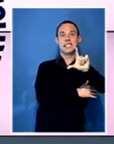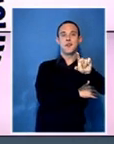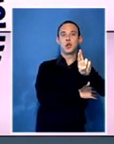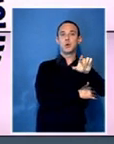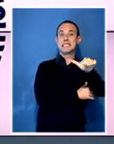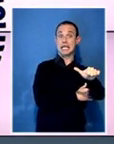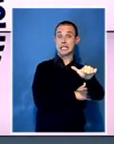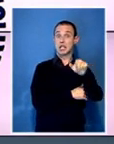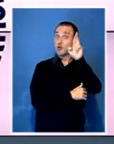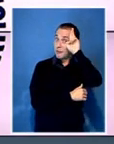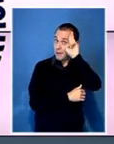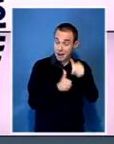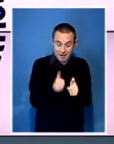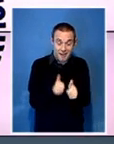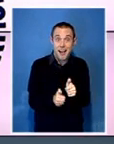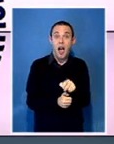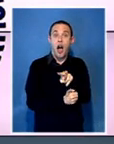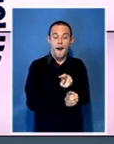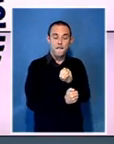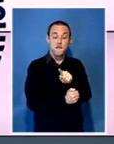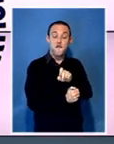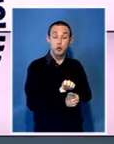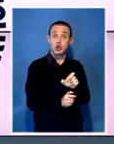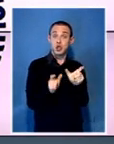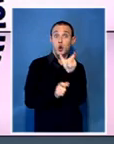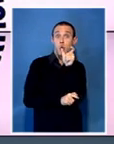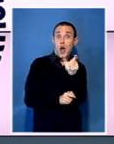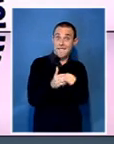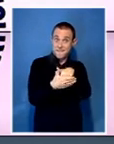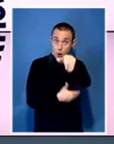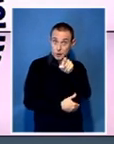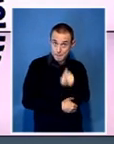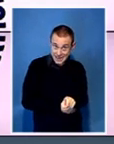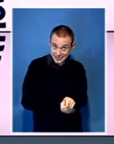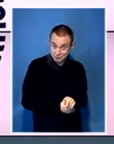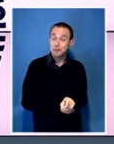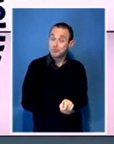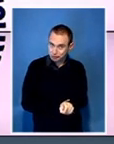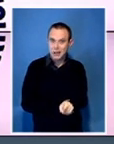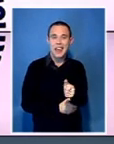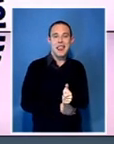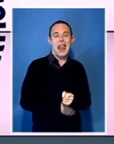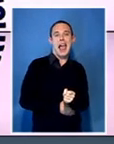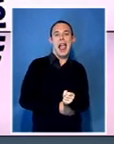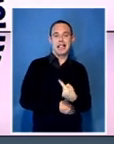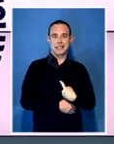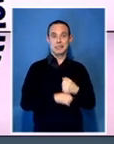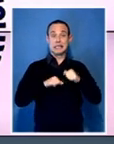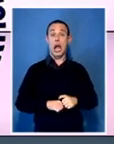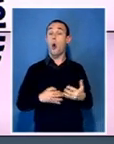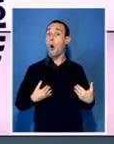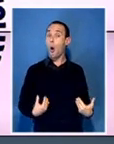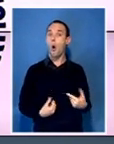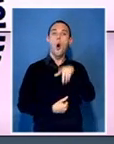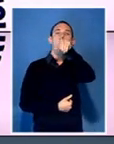every SMS will cost you R1.50. For tweets, then use the hashtag SABC Elections, and you can also find us on